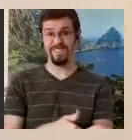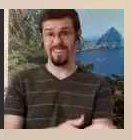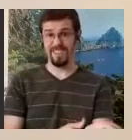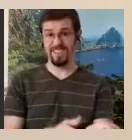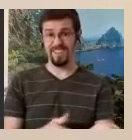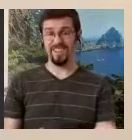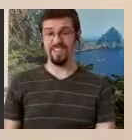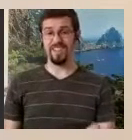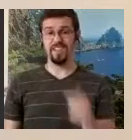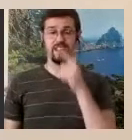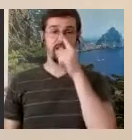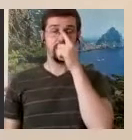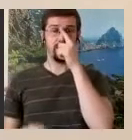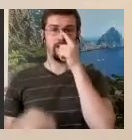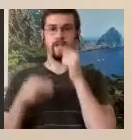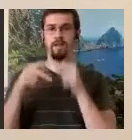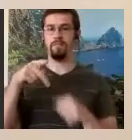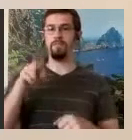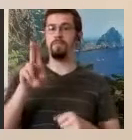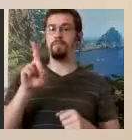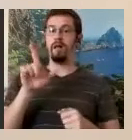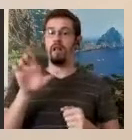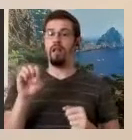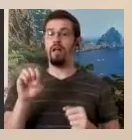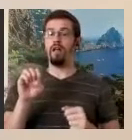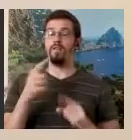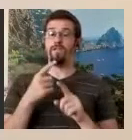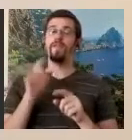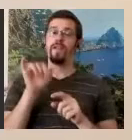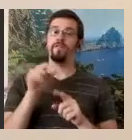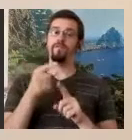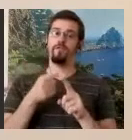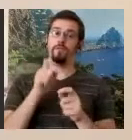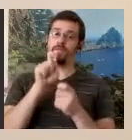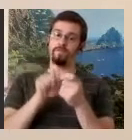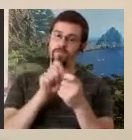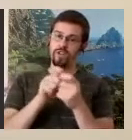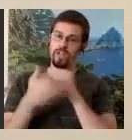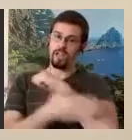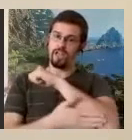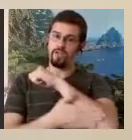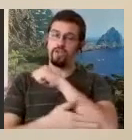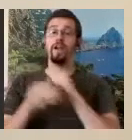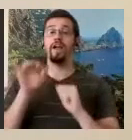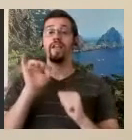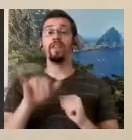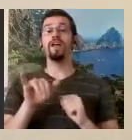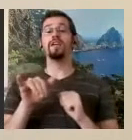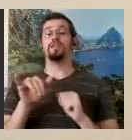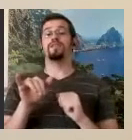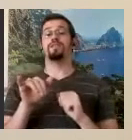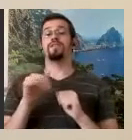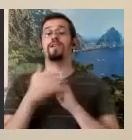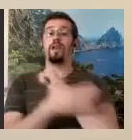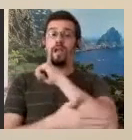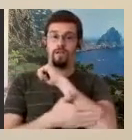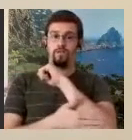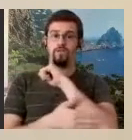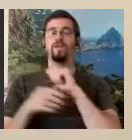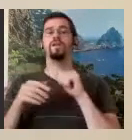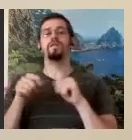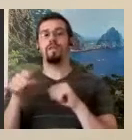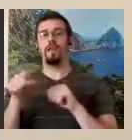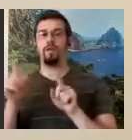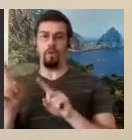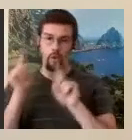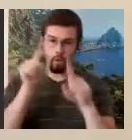that a certain puddle from a certain country, we're talking about a country that has been going up on the software Sign Puddle Online and